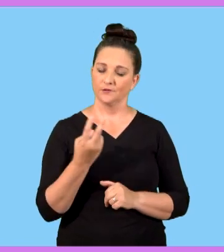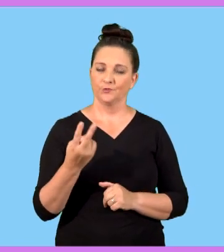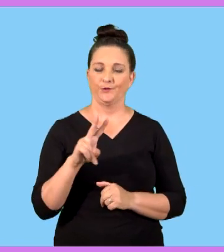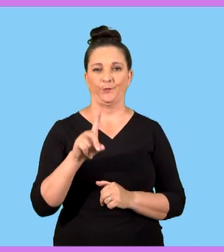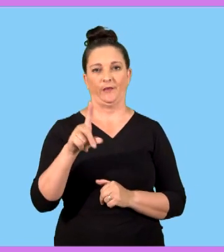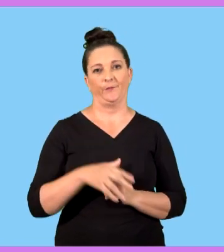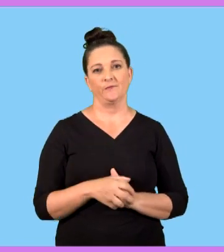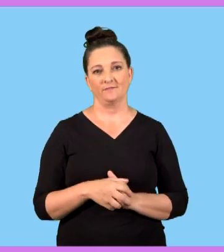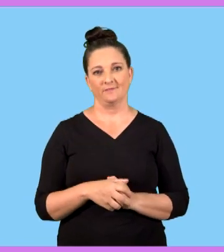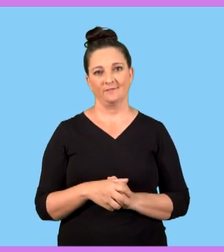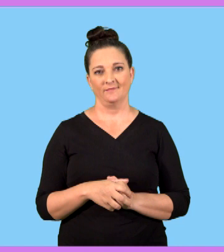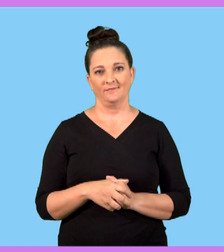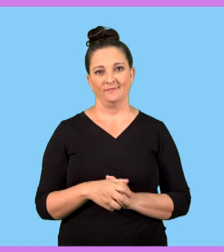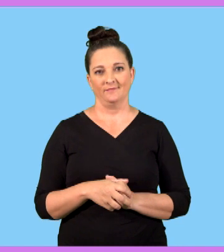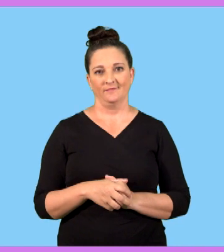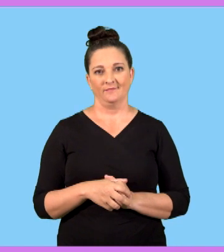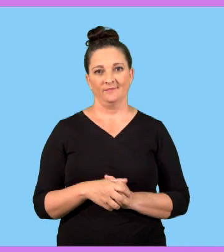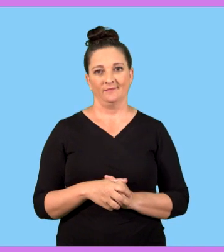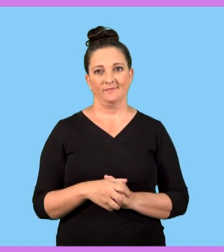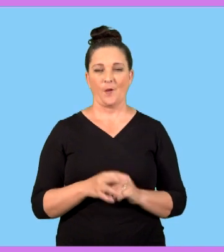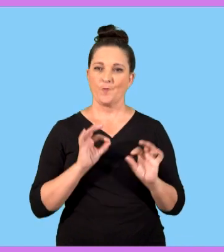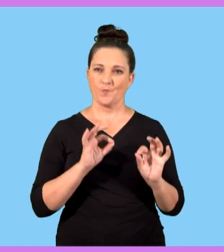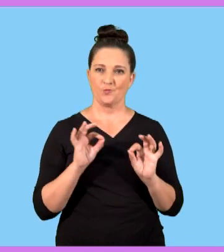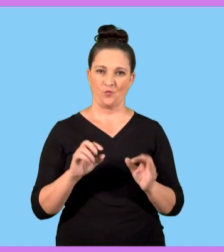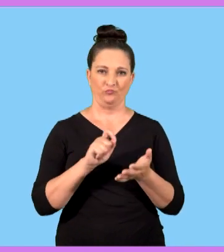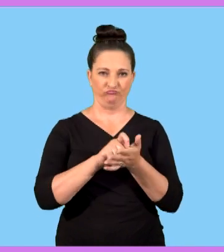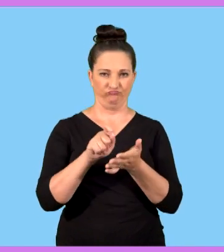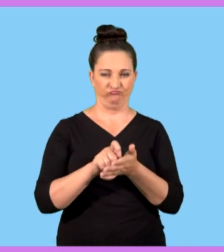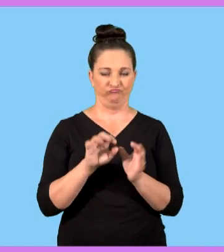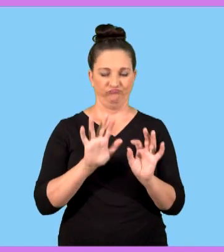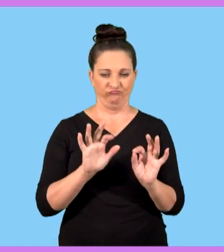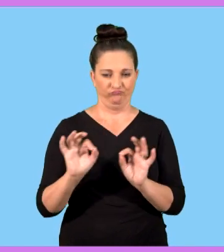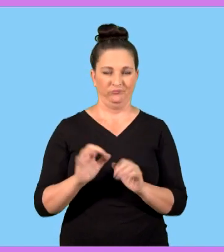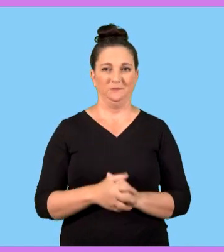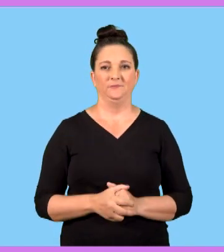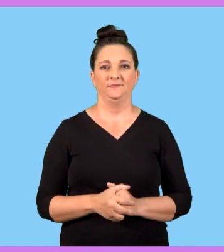as well as 21. Okay, let's write it proper.